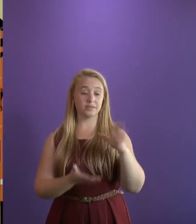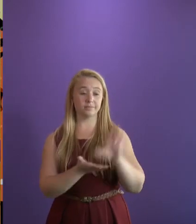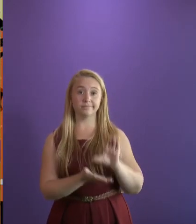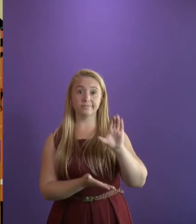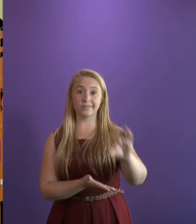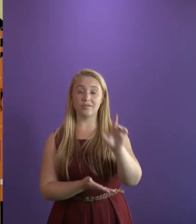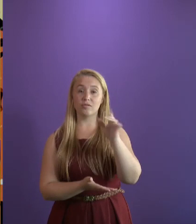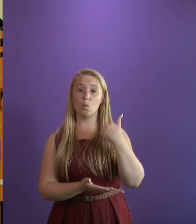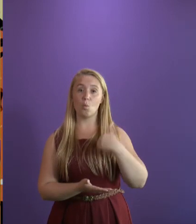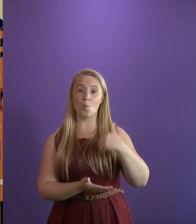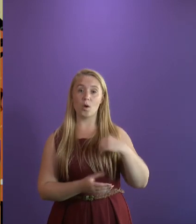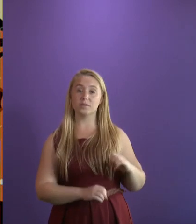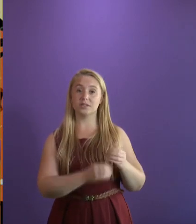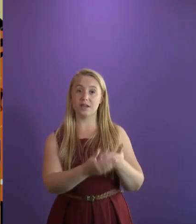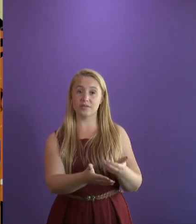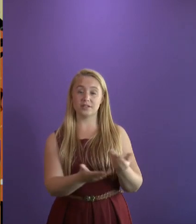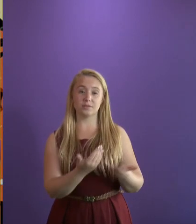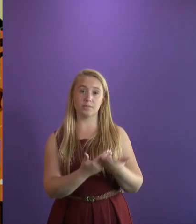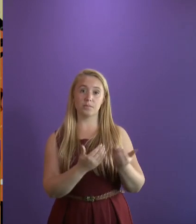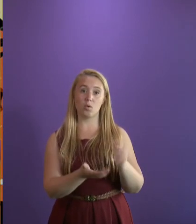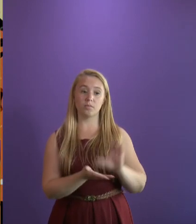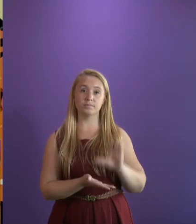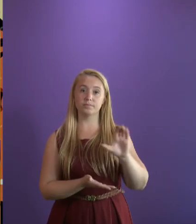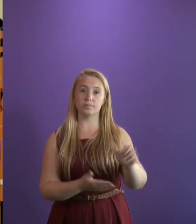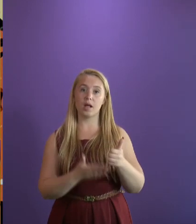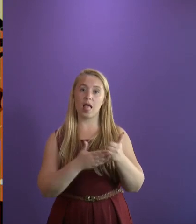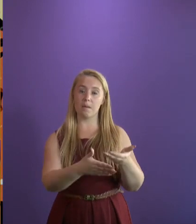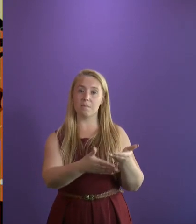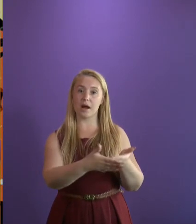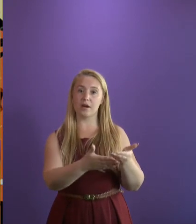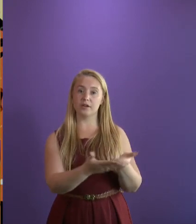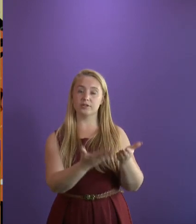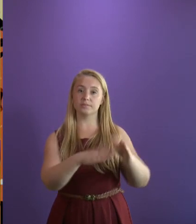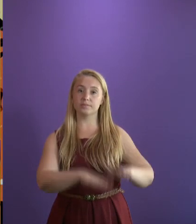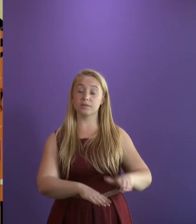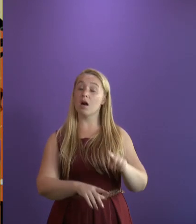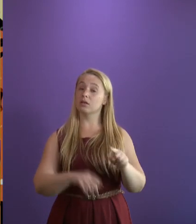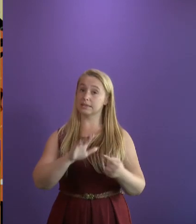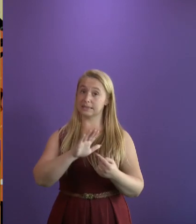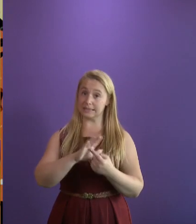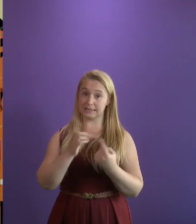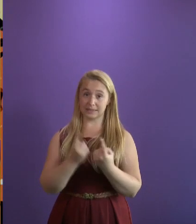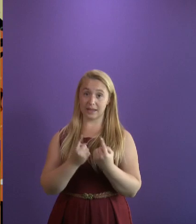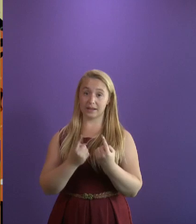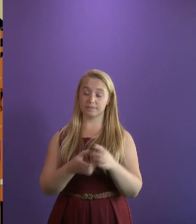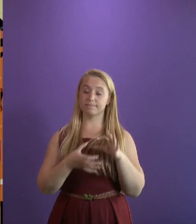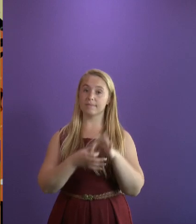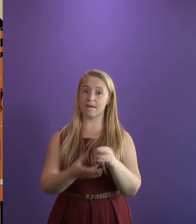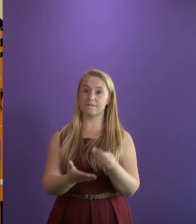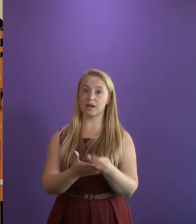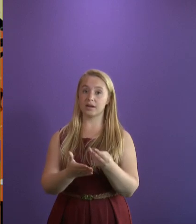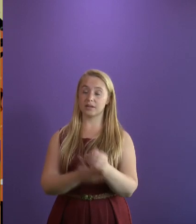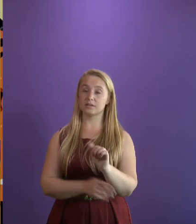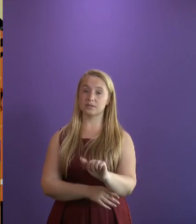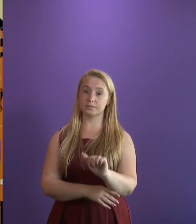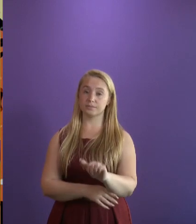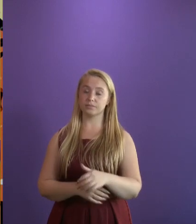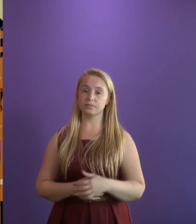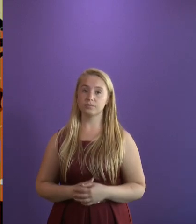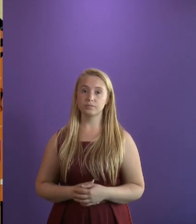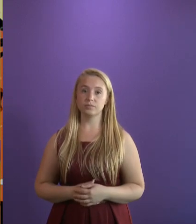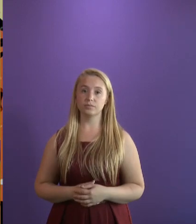services, and that breaks down the barriers. Key point. Yeah. Key point, the finance. Now, I'm going to make a couple of comments from what